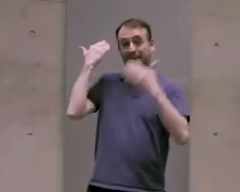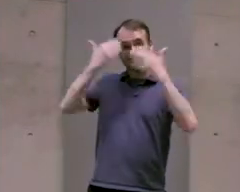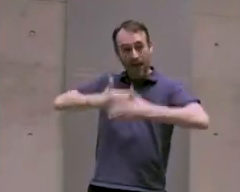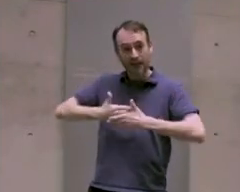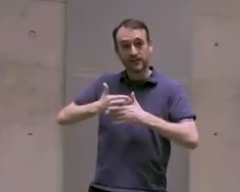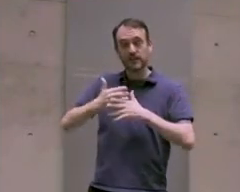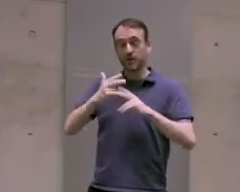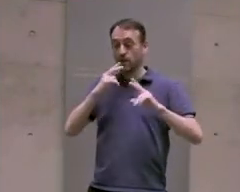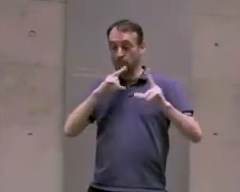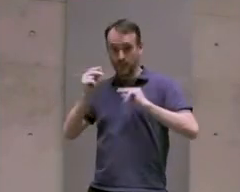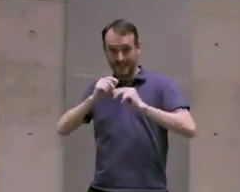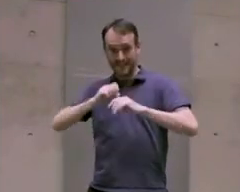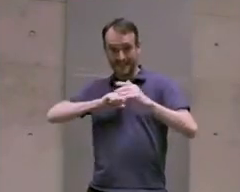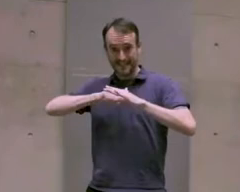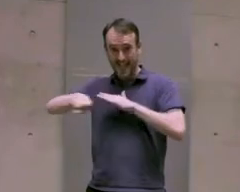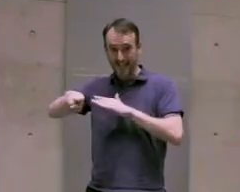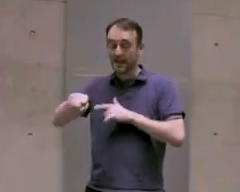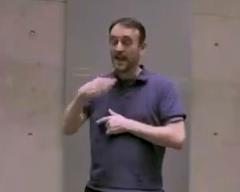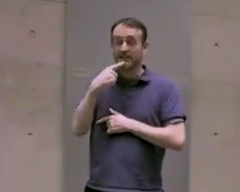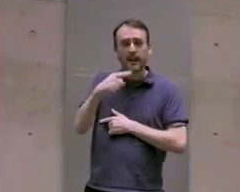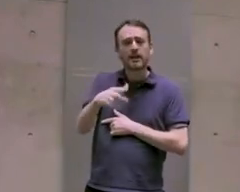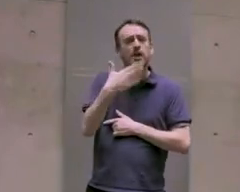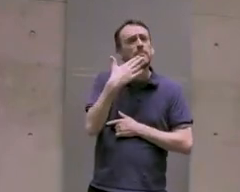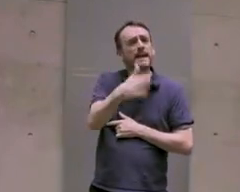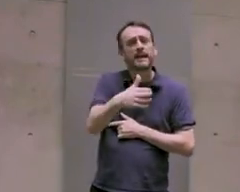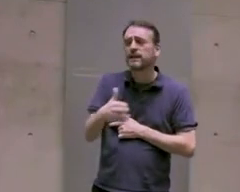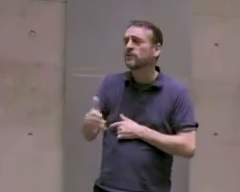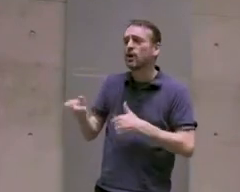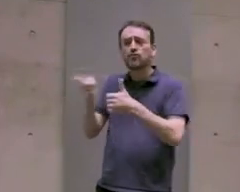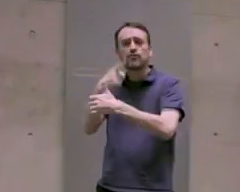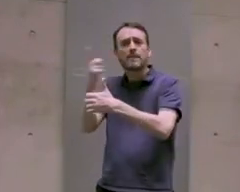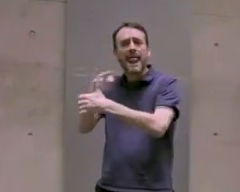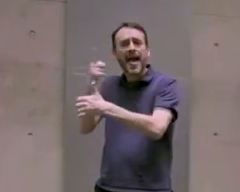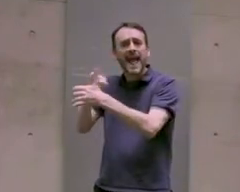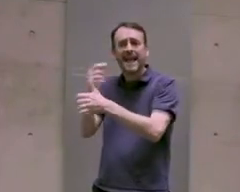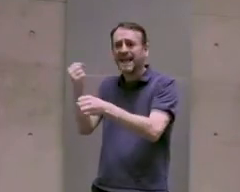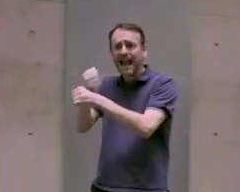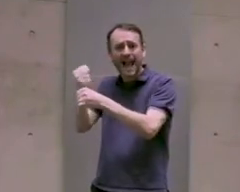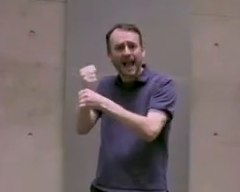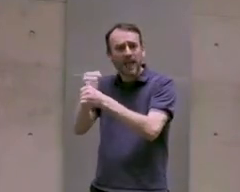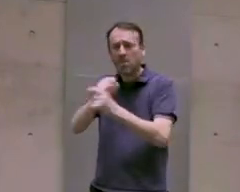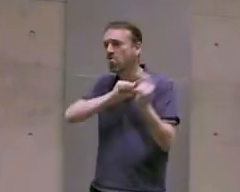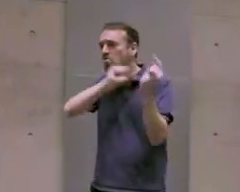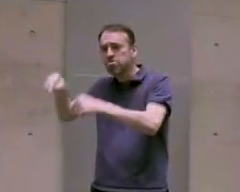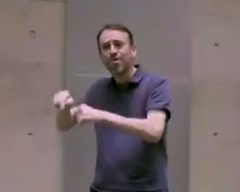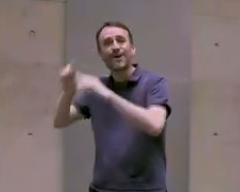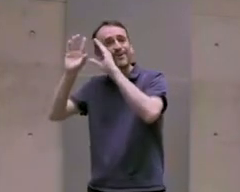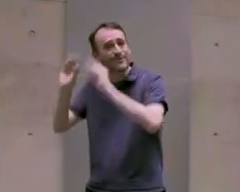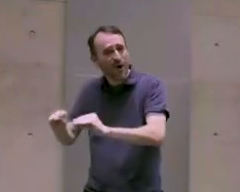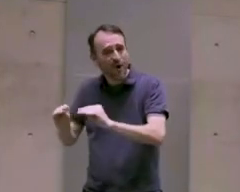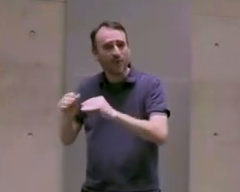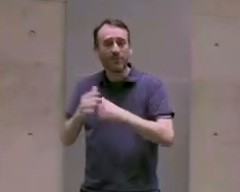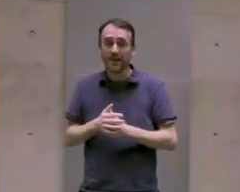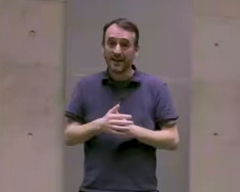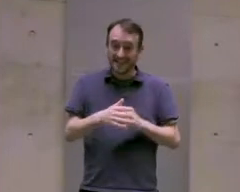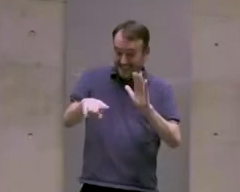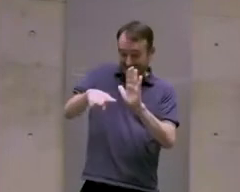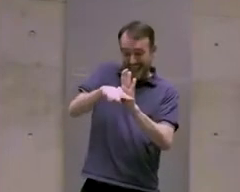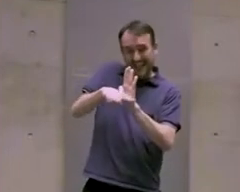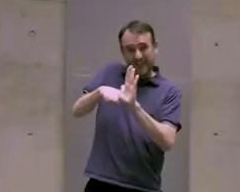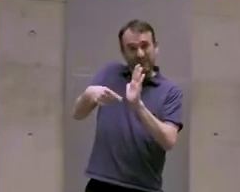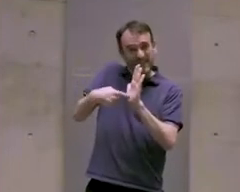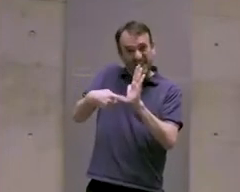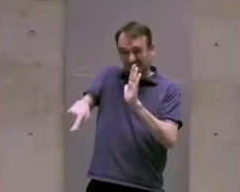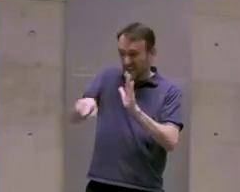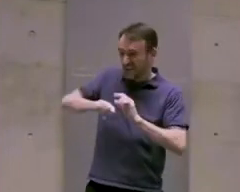people to stop being mean to the AAA game, which was a weird kind of moment where I was seeing negativity thrown at the idea of